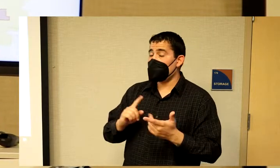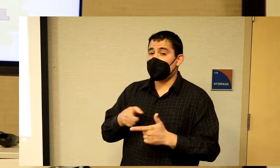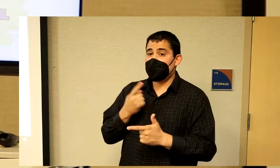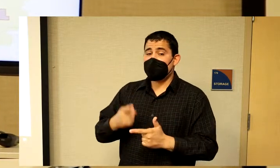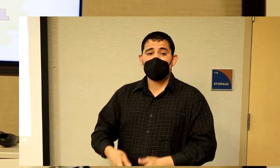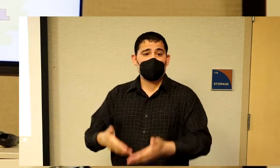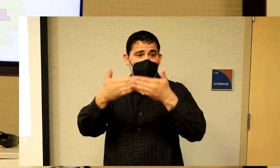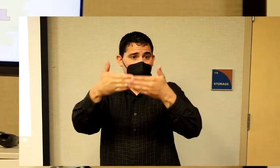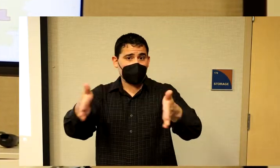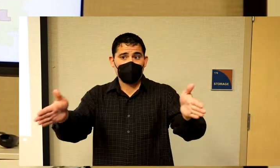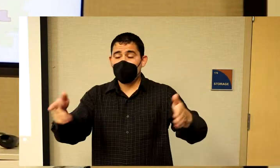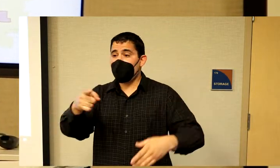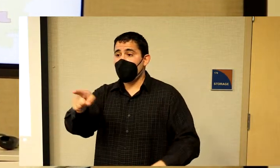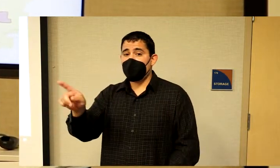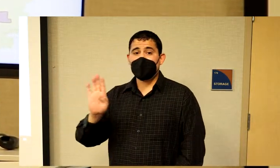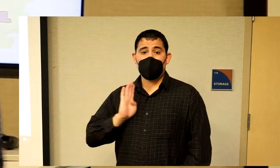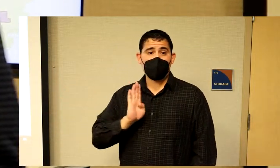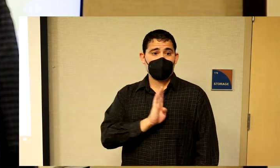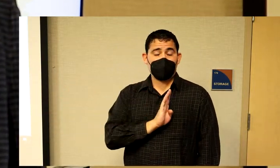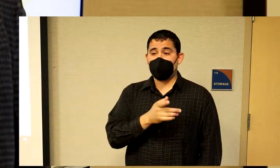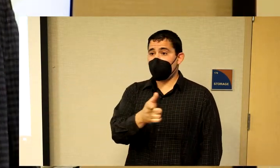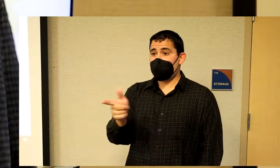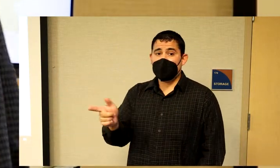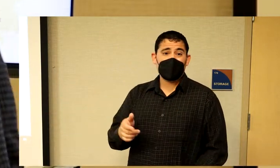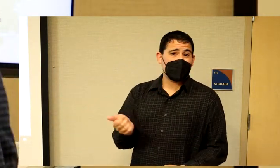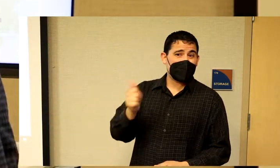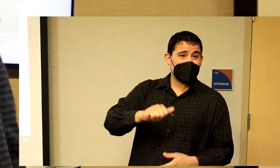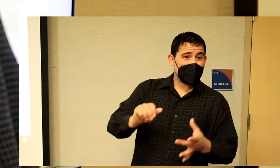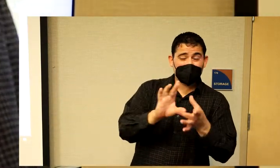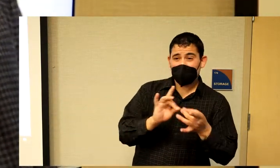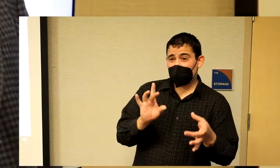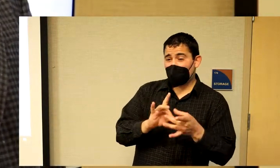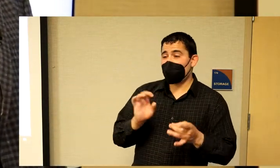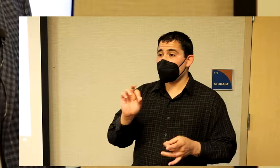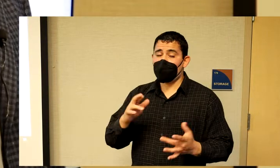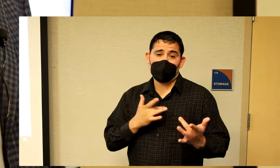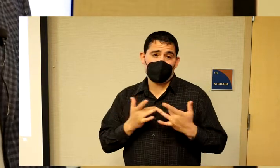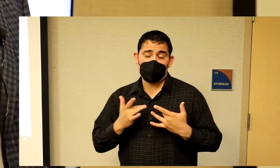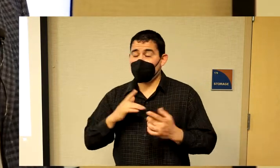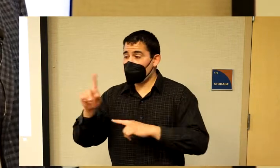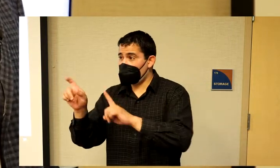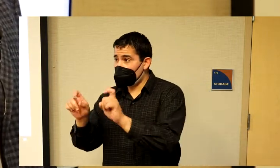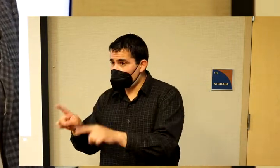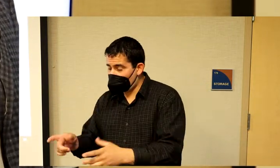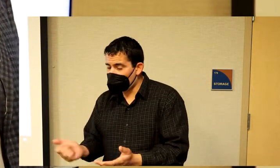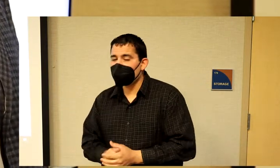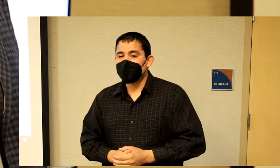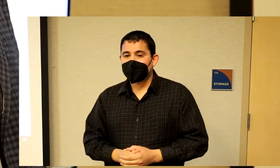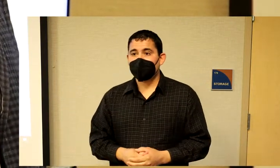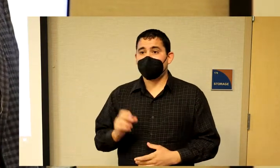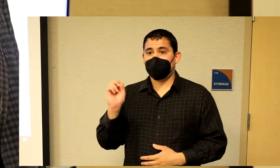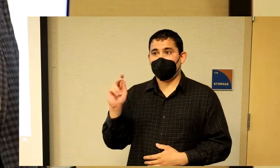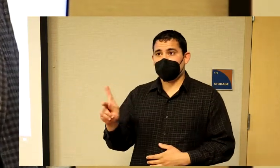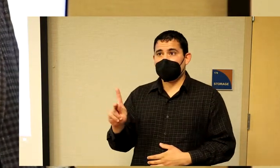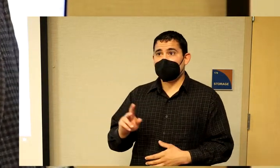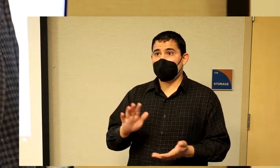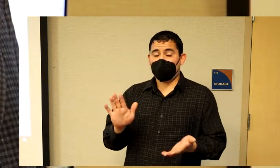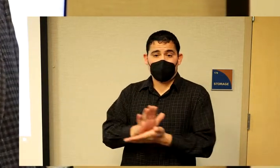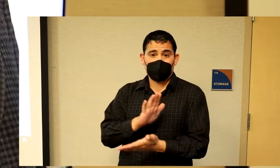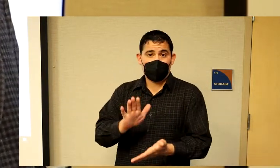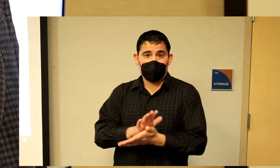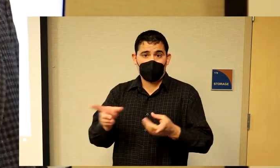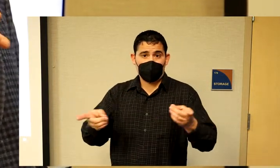to the board to make any comments or... So map number 6, I don't think you all have it there, but